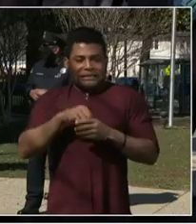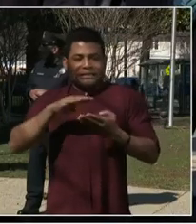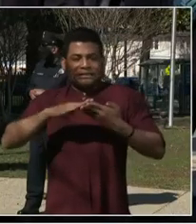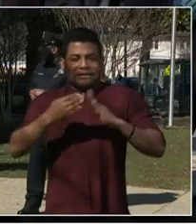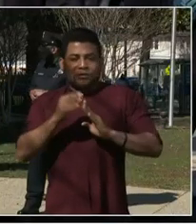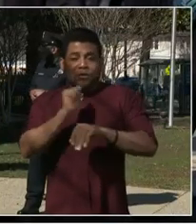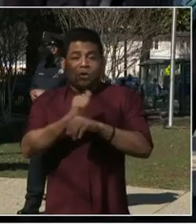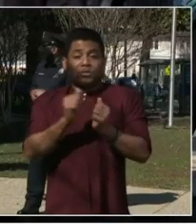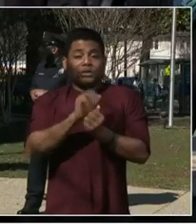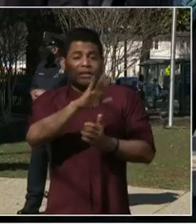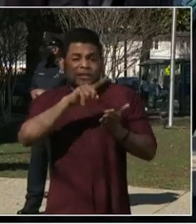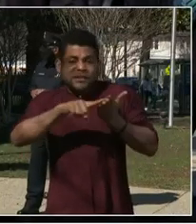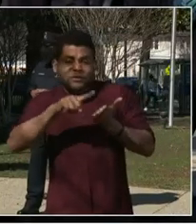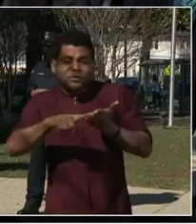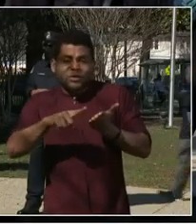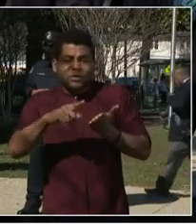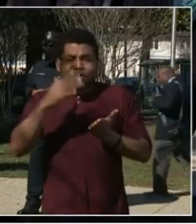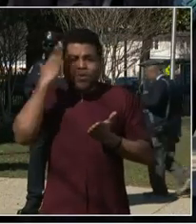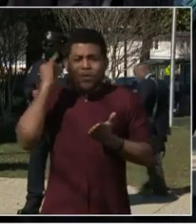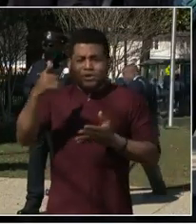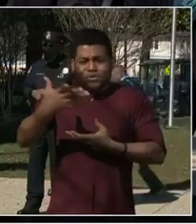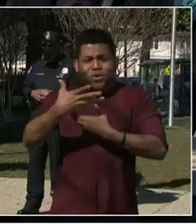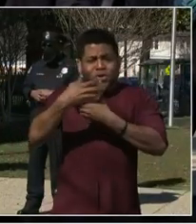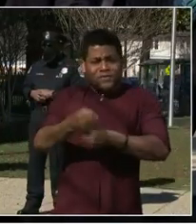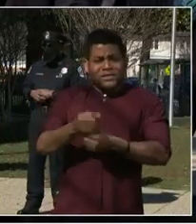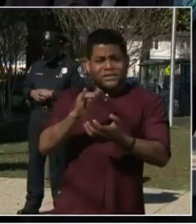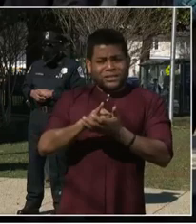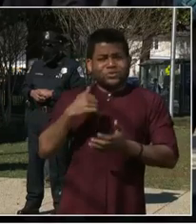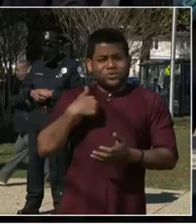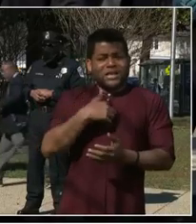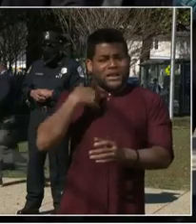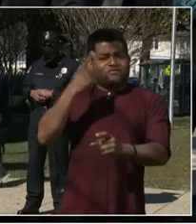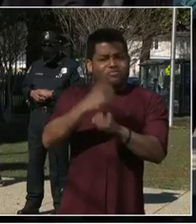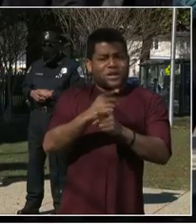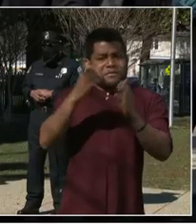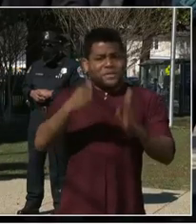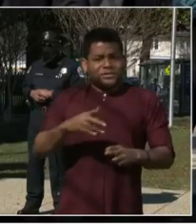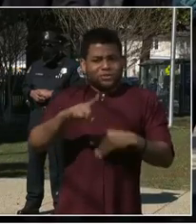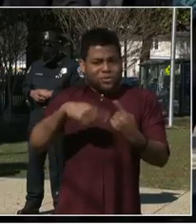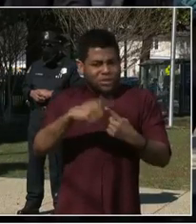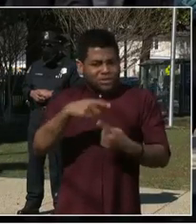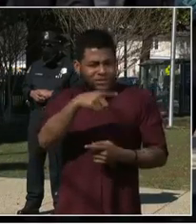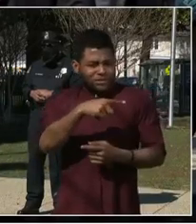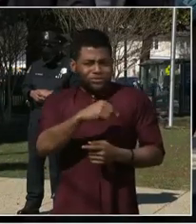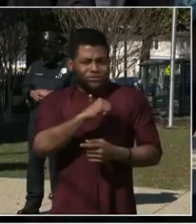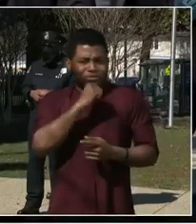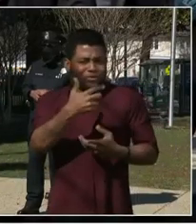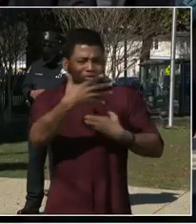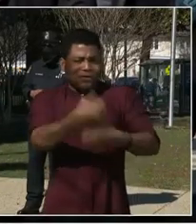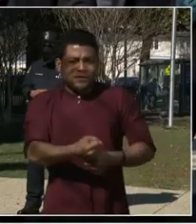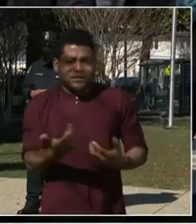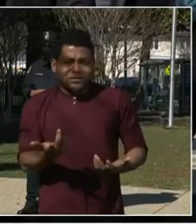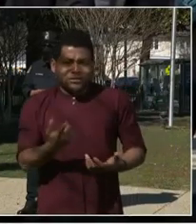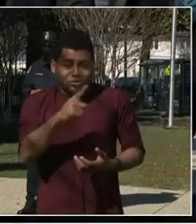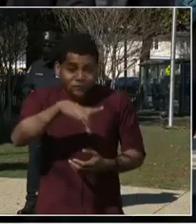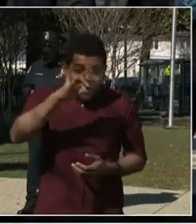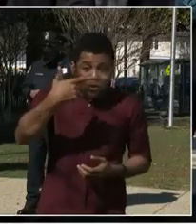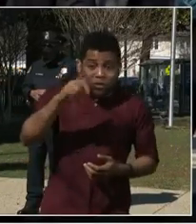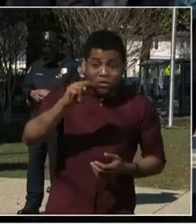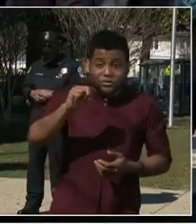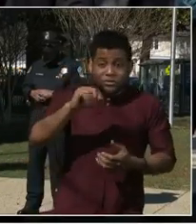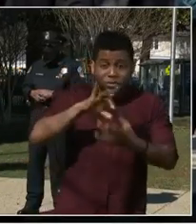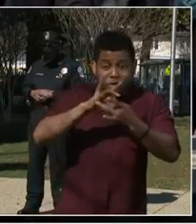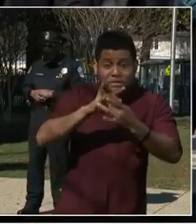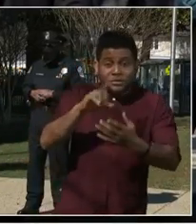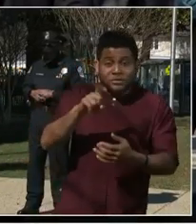detectives. Why are you so confident that you have the right man when they're not? Did you find a gun, and is he cooperating? We do not